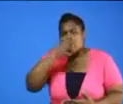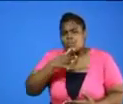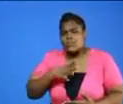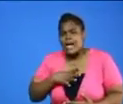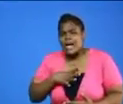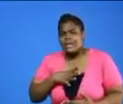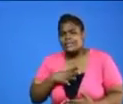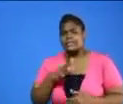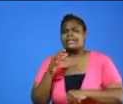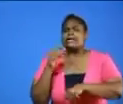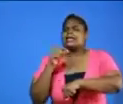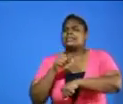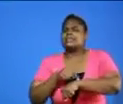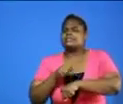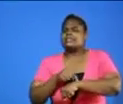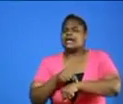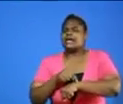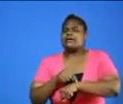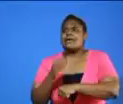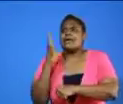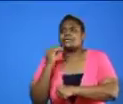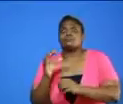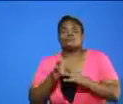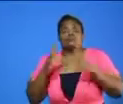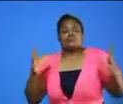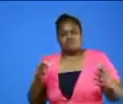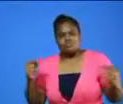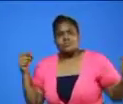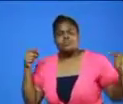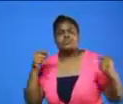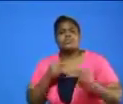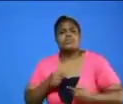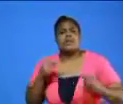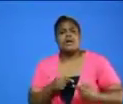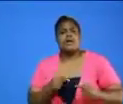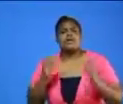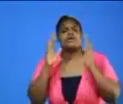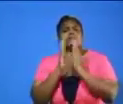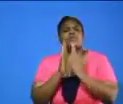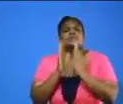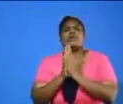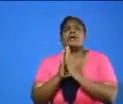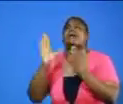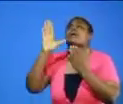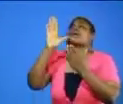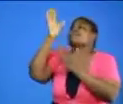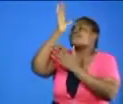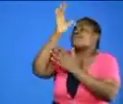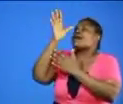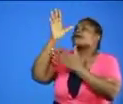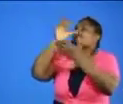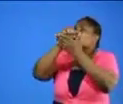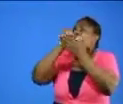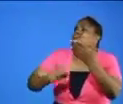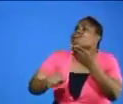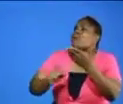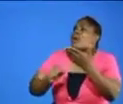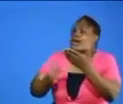moment of deep agony, would pray, "Take this cup from me"? Can you